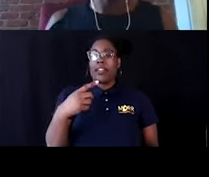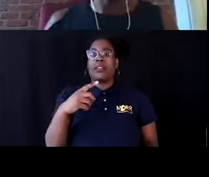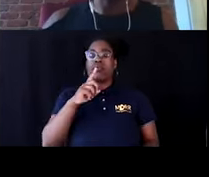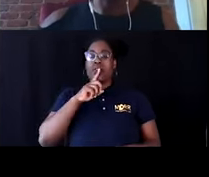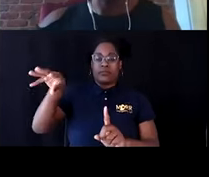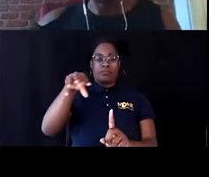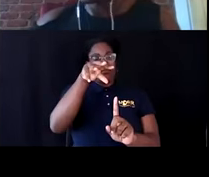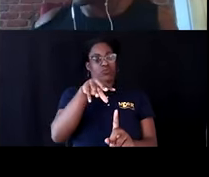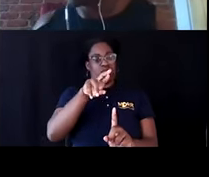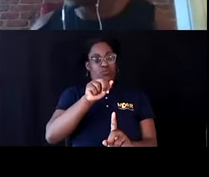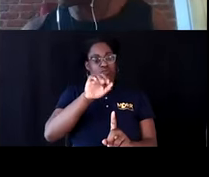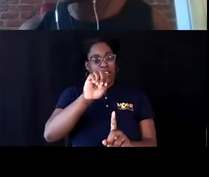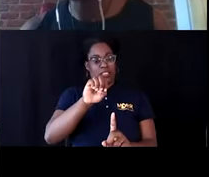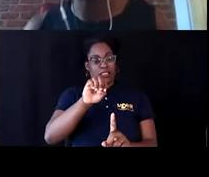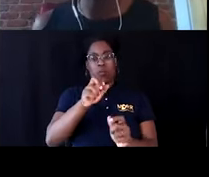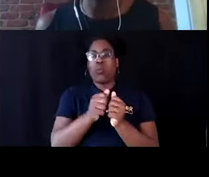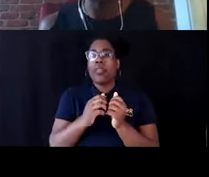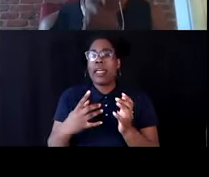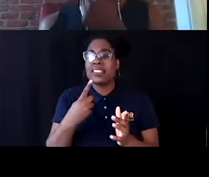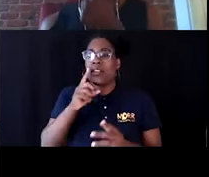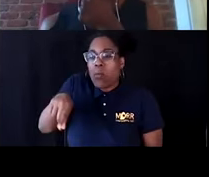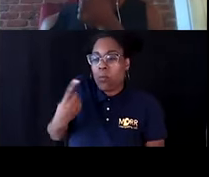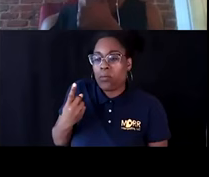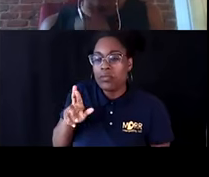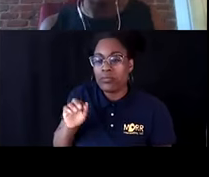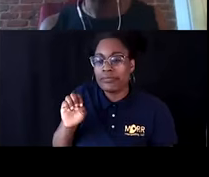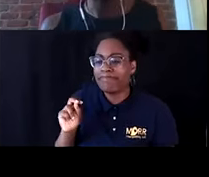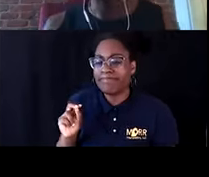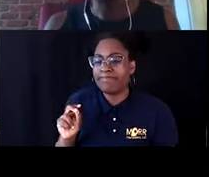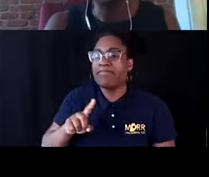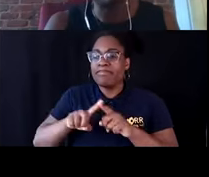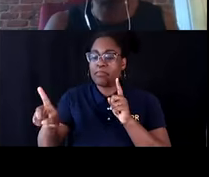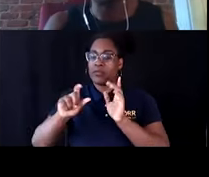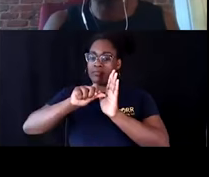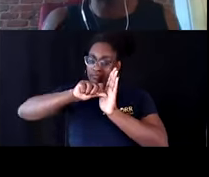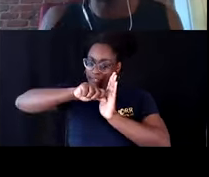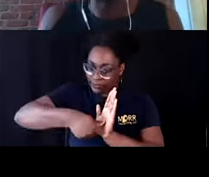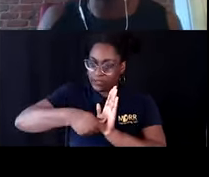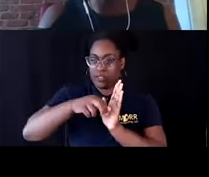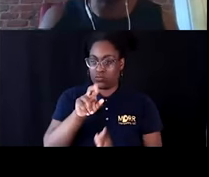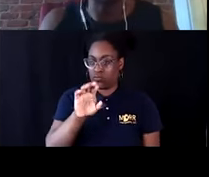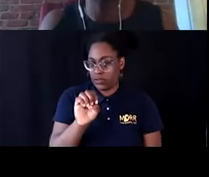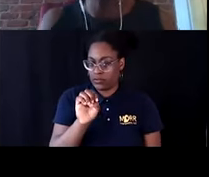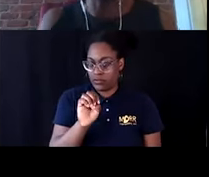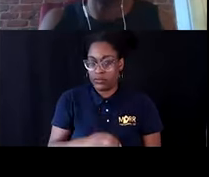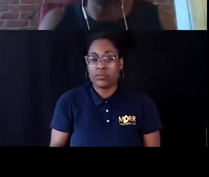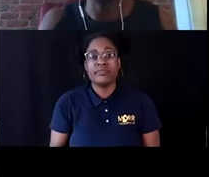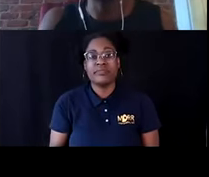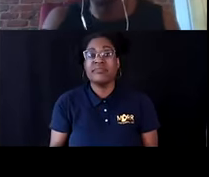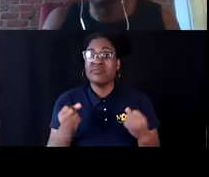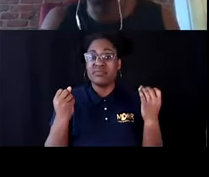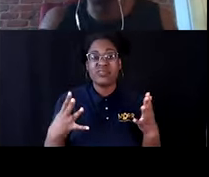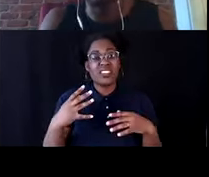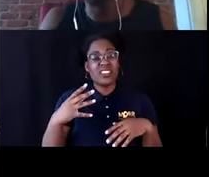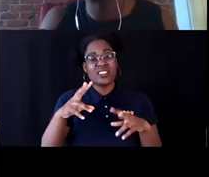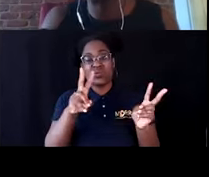race exclusively. You know, we have different social locations and we also have different intersecting issues in our lives. We